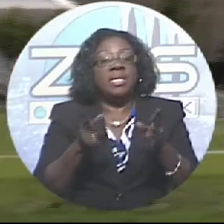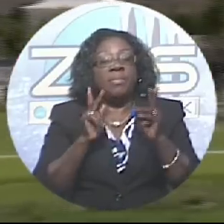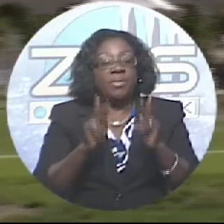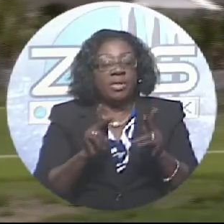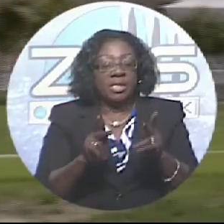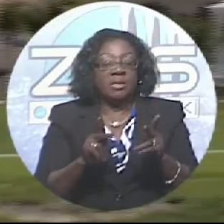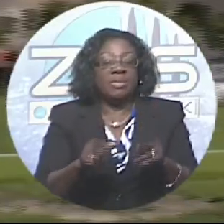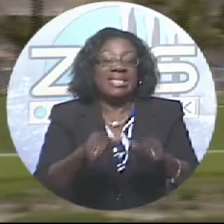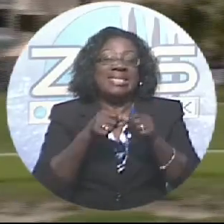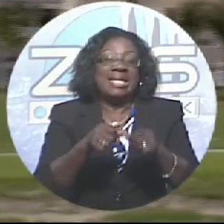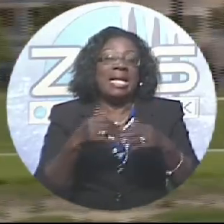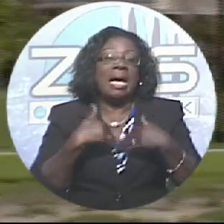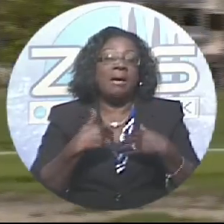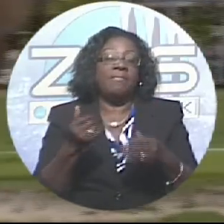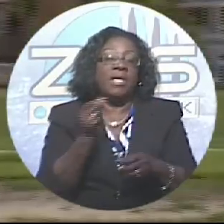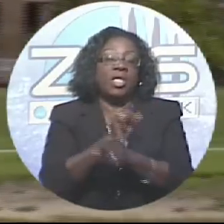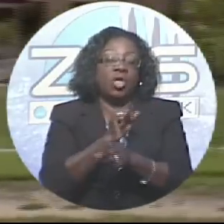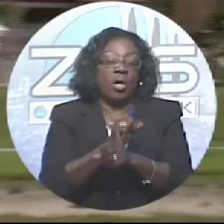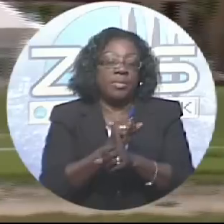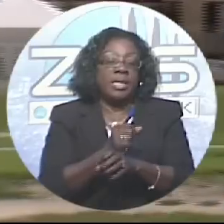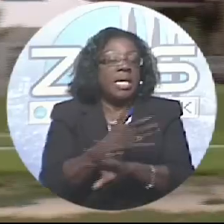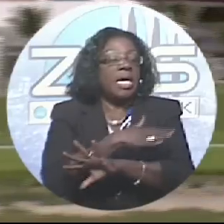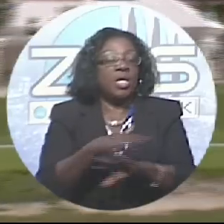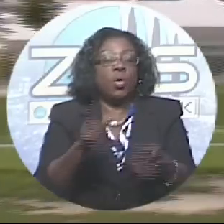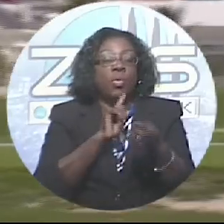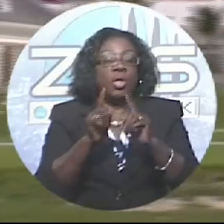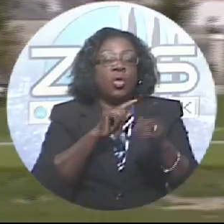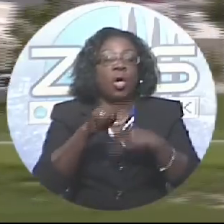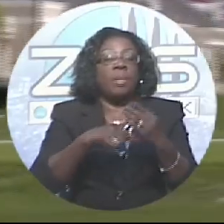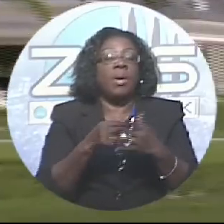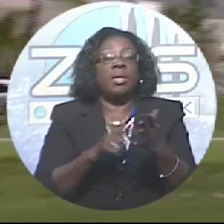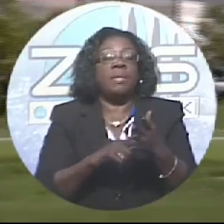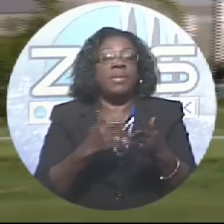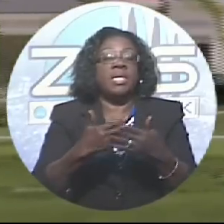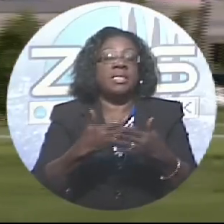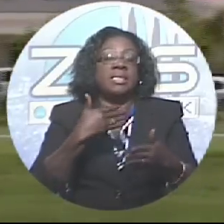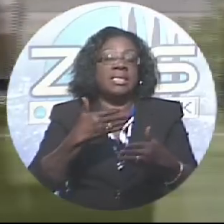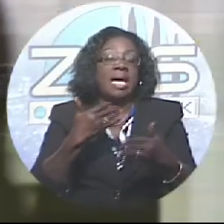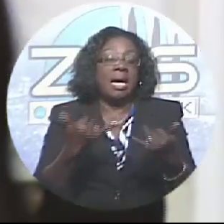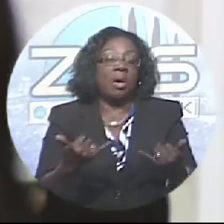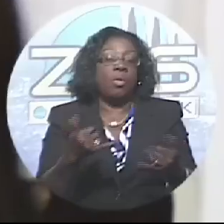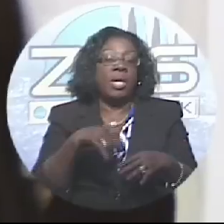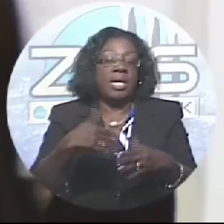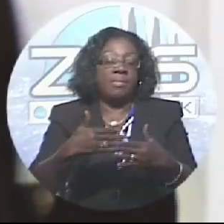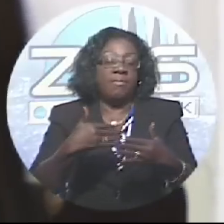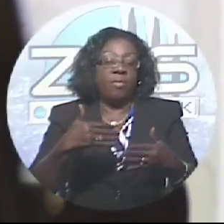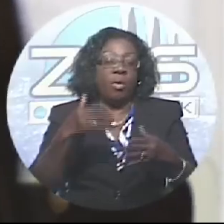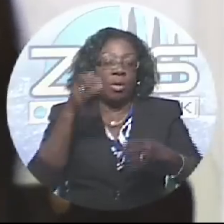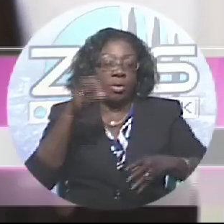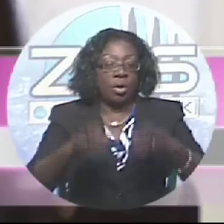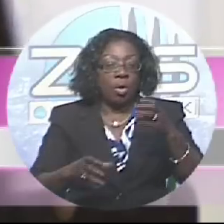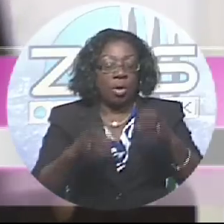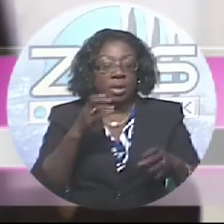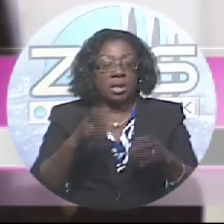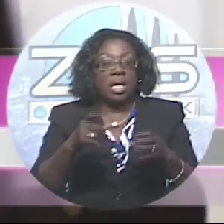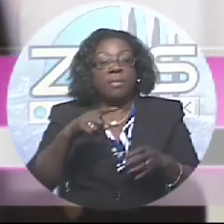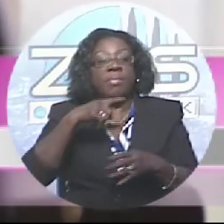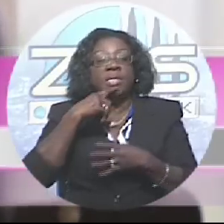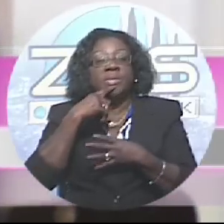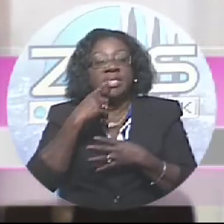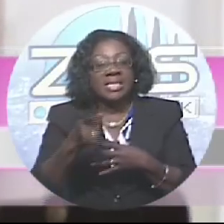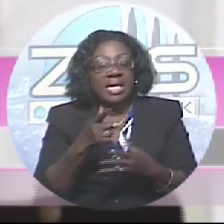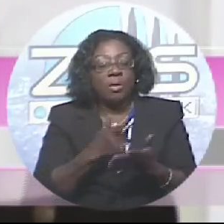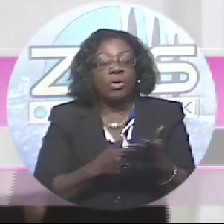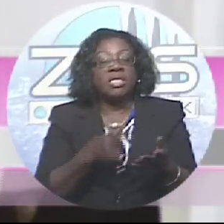their jobs. I don't want to talk about the matter that is before the court. All that I will say, and I will repeat what I said previously, and that I